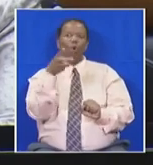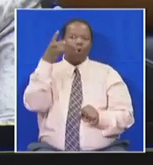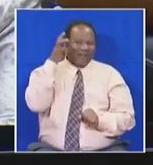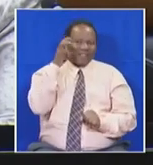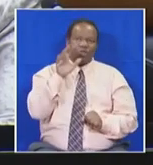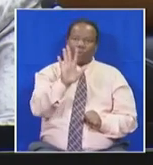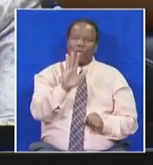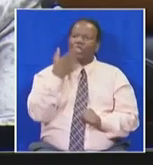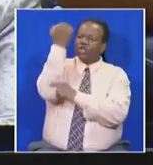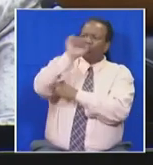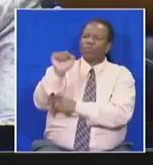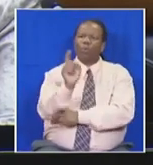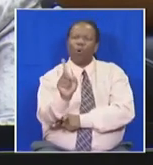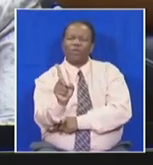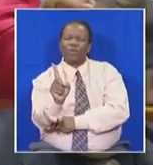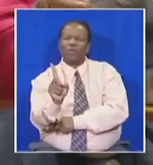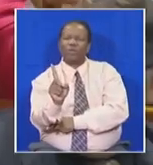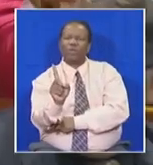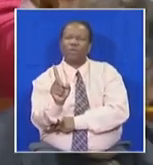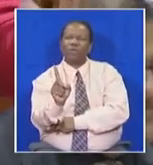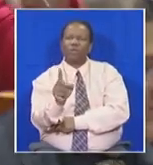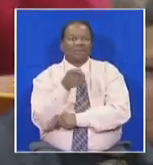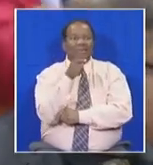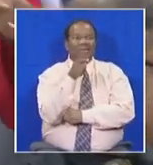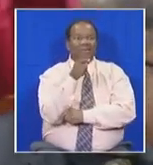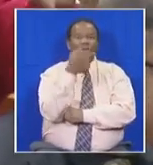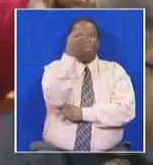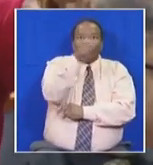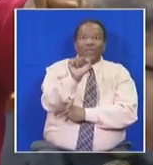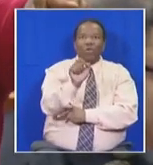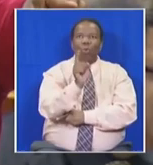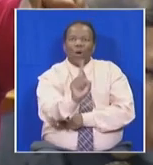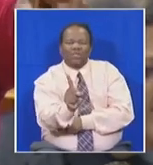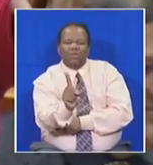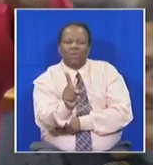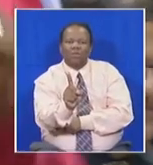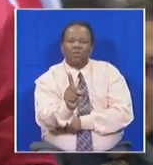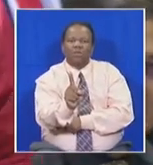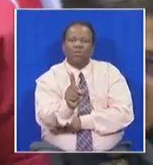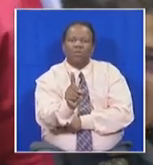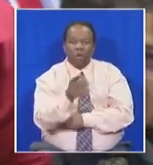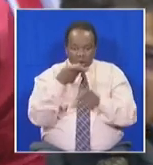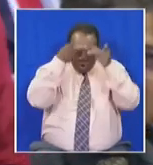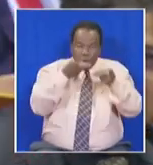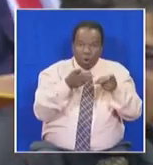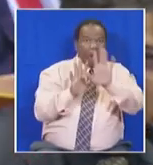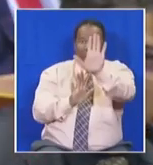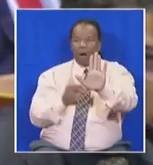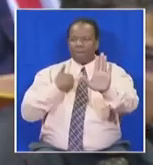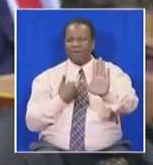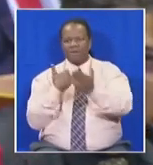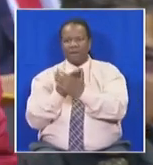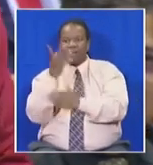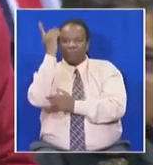was Jackson's point? What was Jackson's point? What was Jackson's point? Can I rule? No, but let me speak. What was